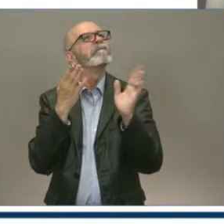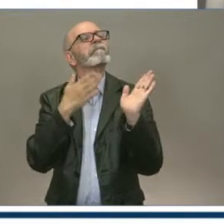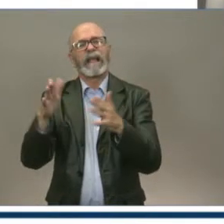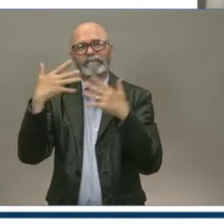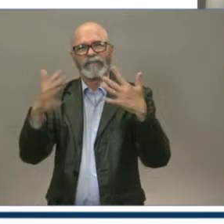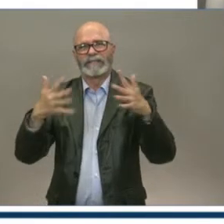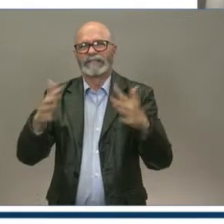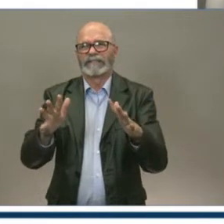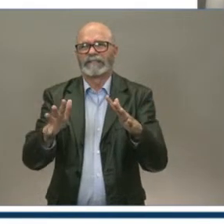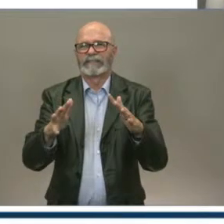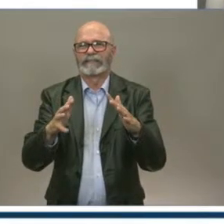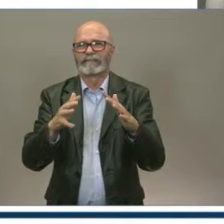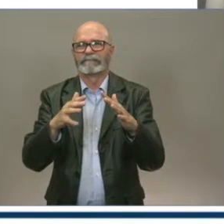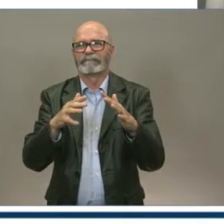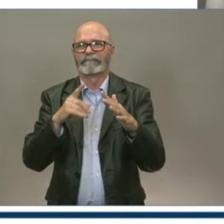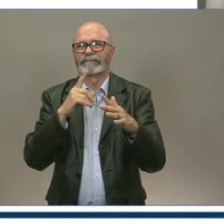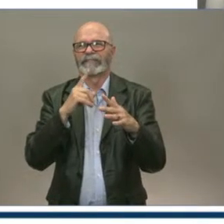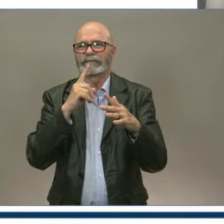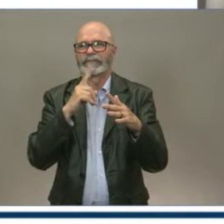weeks ahead of time.